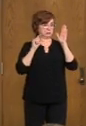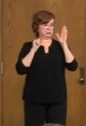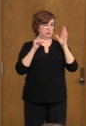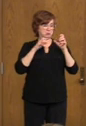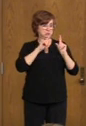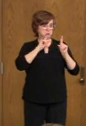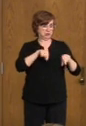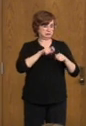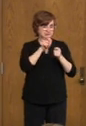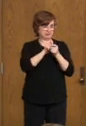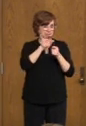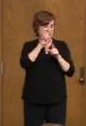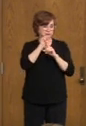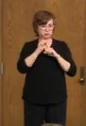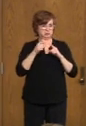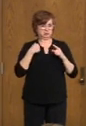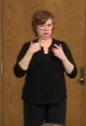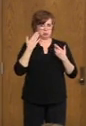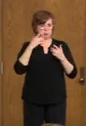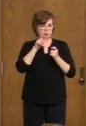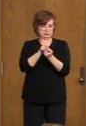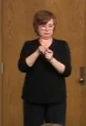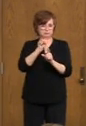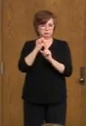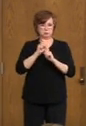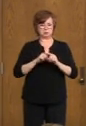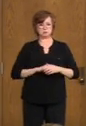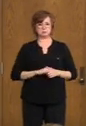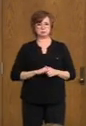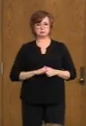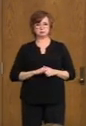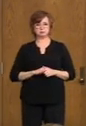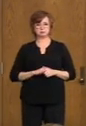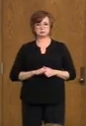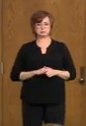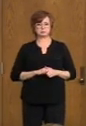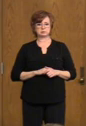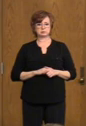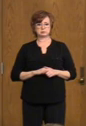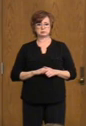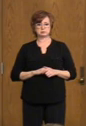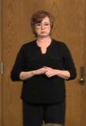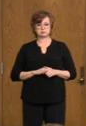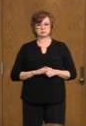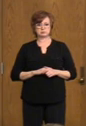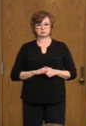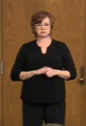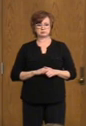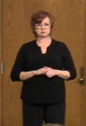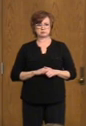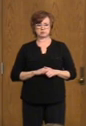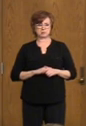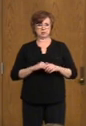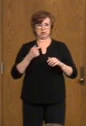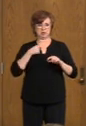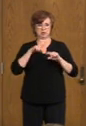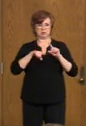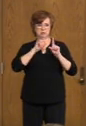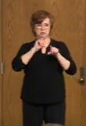on that specifically? I'll maybe just a couple of comments previous to that. I can't speak to that